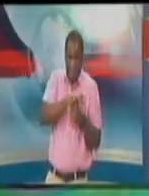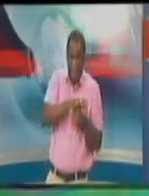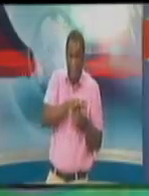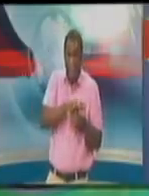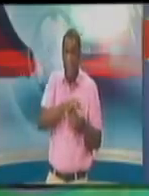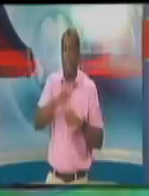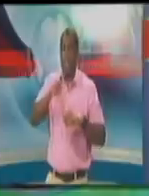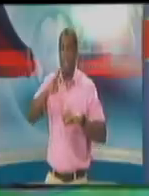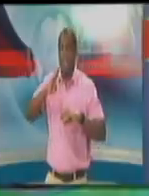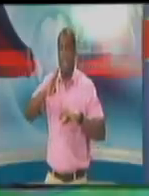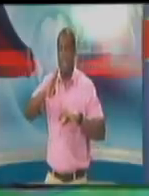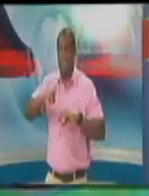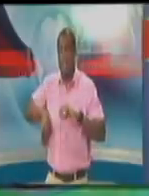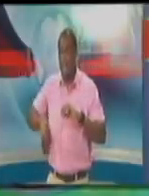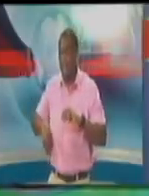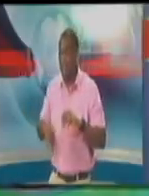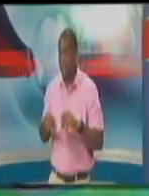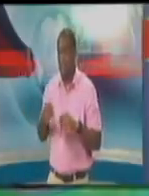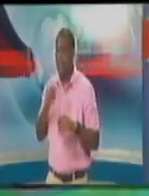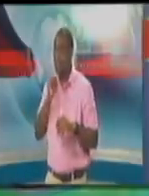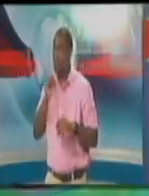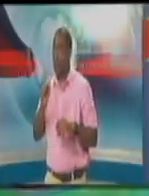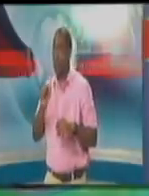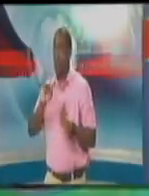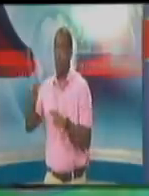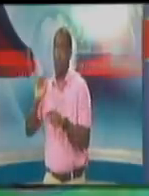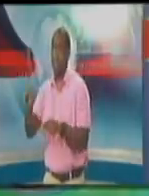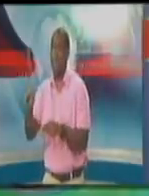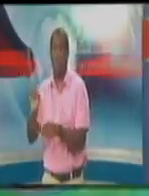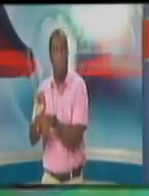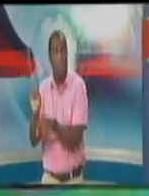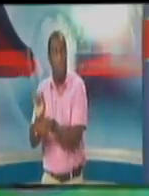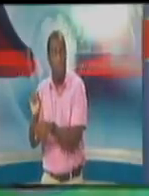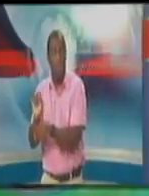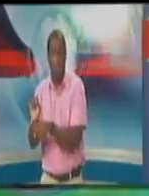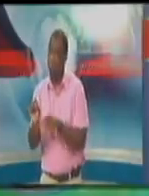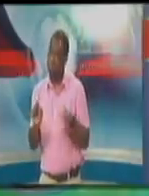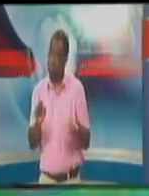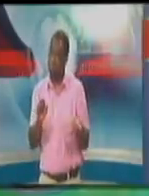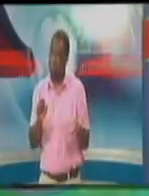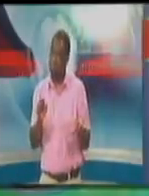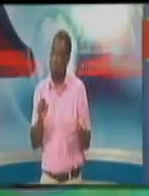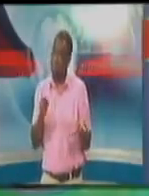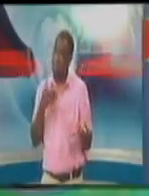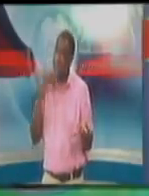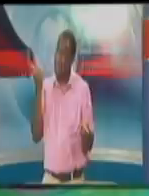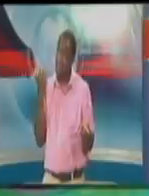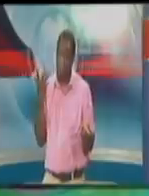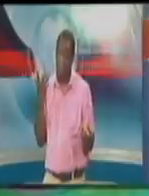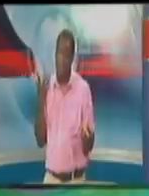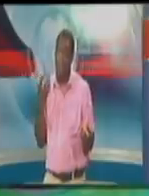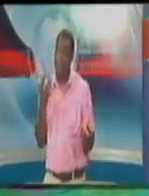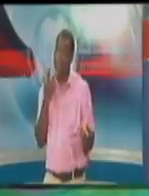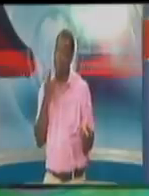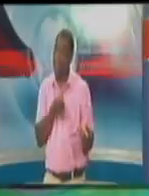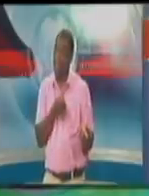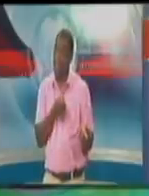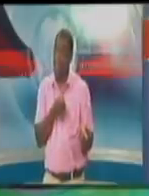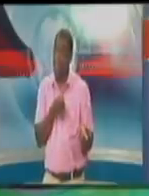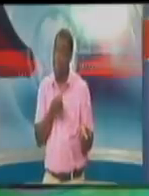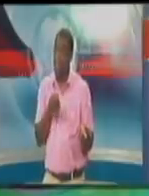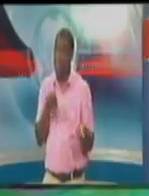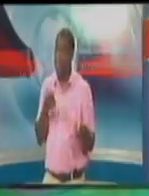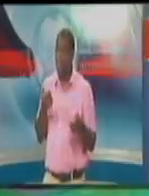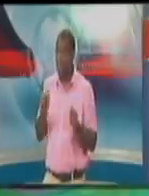economic dump. And lack of work and lack of being able to socialize and that kind of thing. And I know the main focus is making sure that the